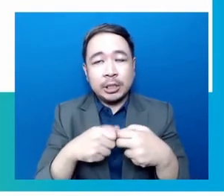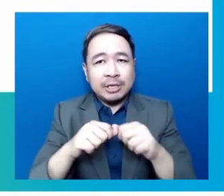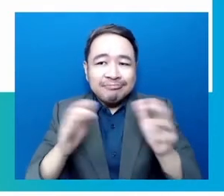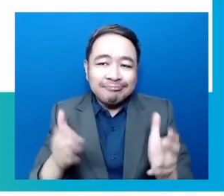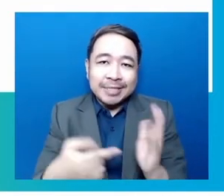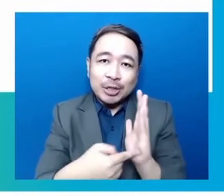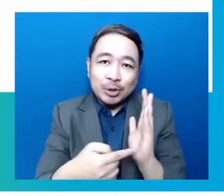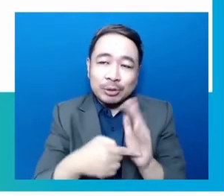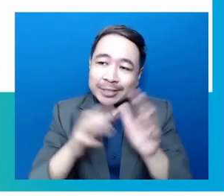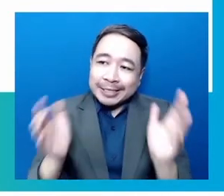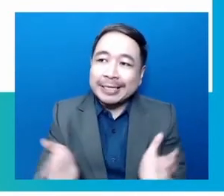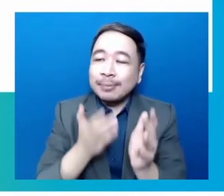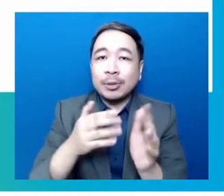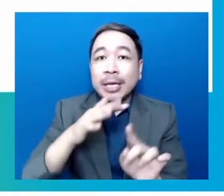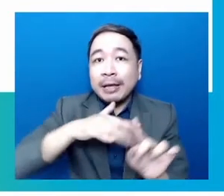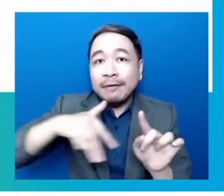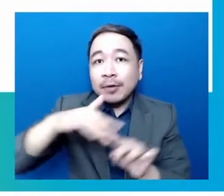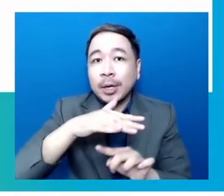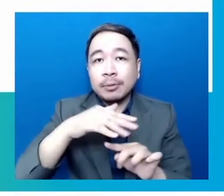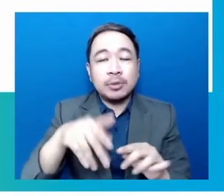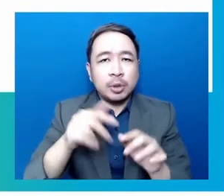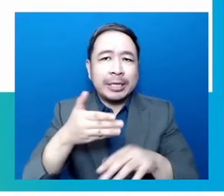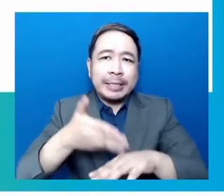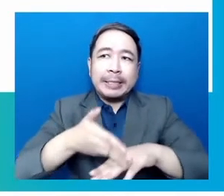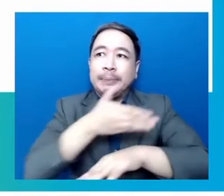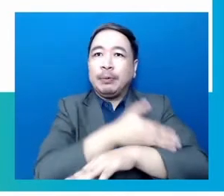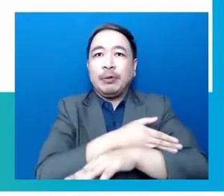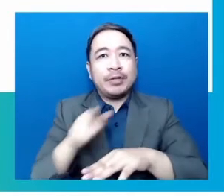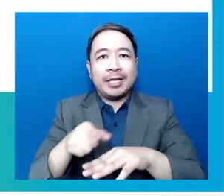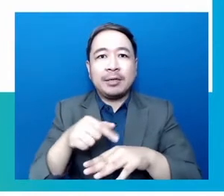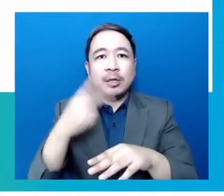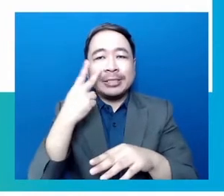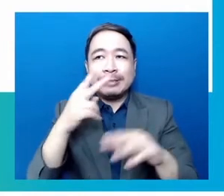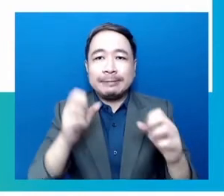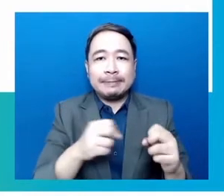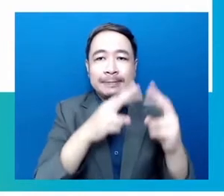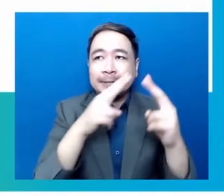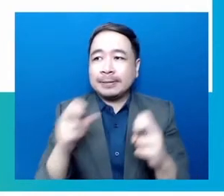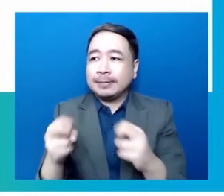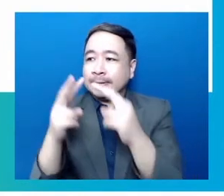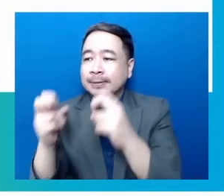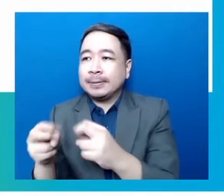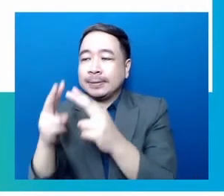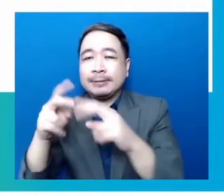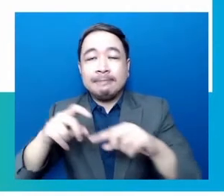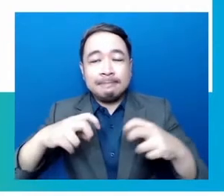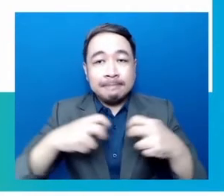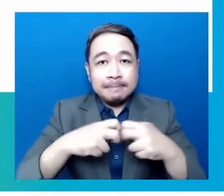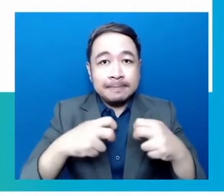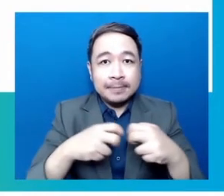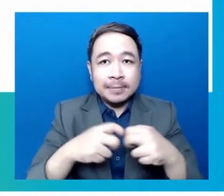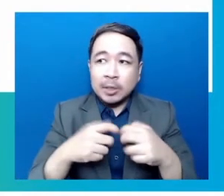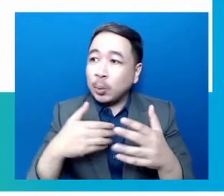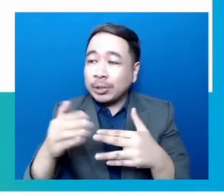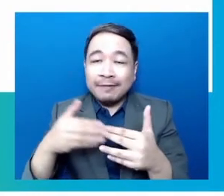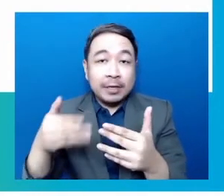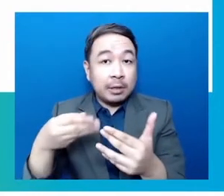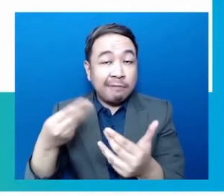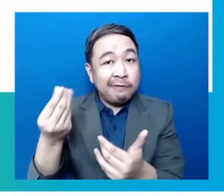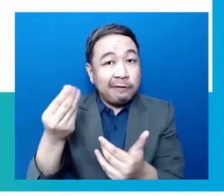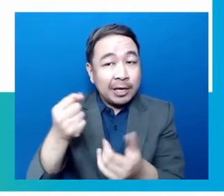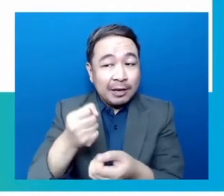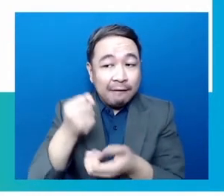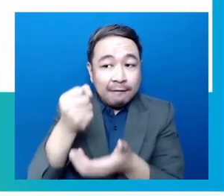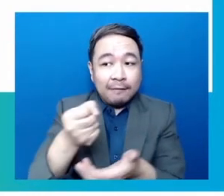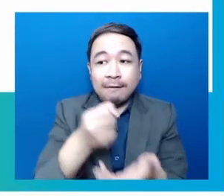the urgent upgrading of existing grids. The bank should consider that whatever finances and support it provides for fossil